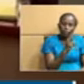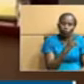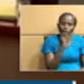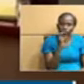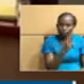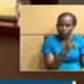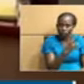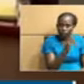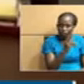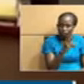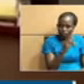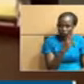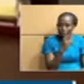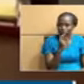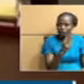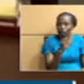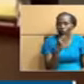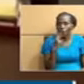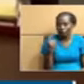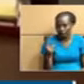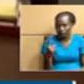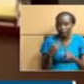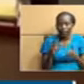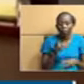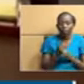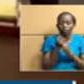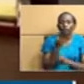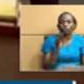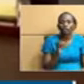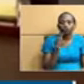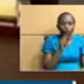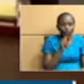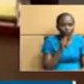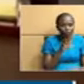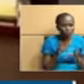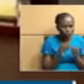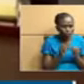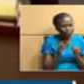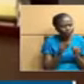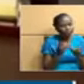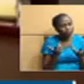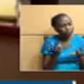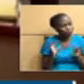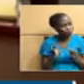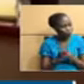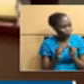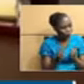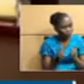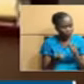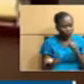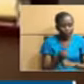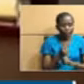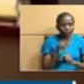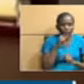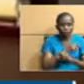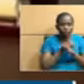growth of 6% from the budget last year, which was at 40 trillion. are we on track to achieve social protection? Are